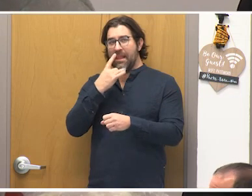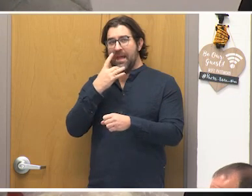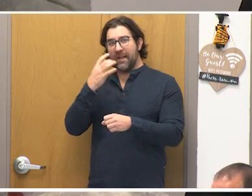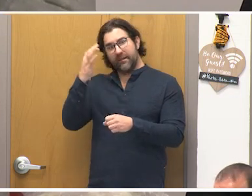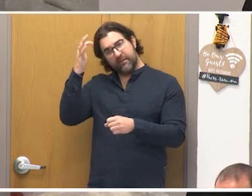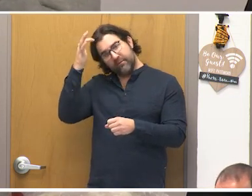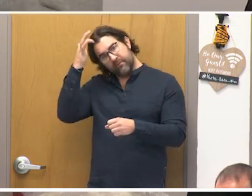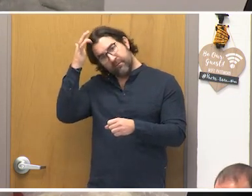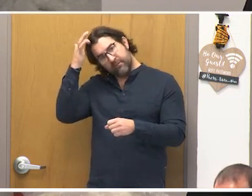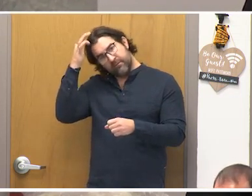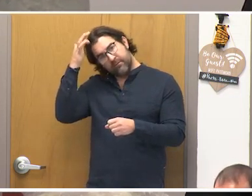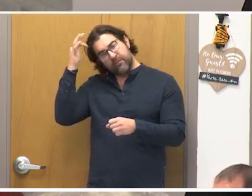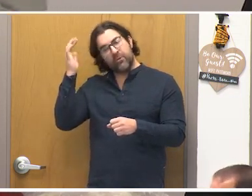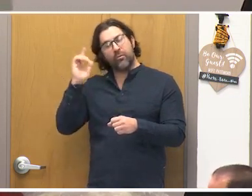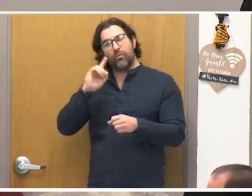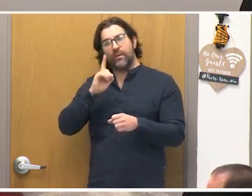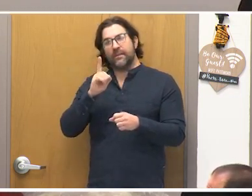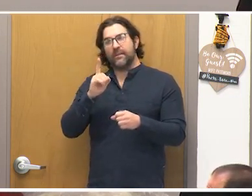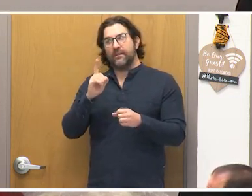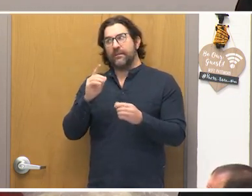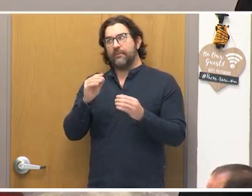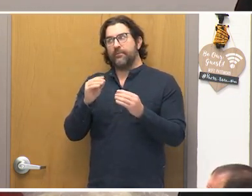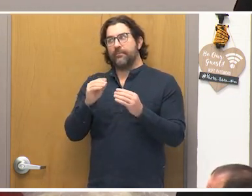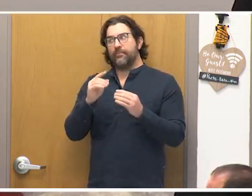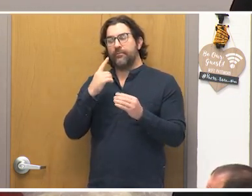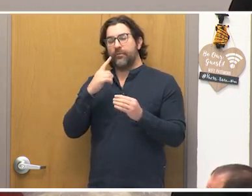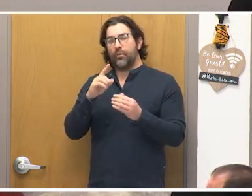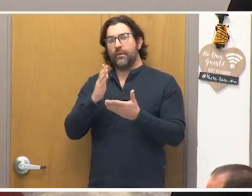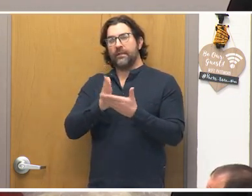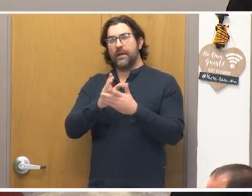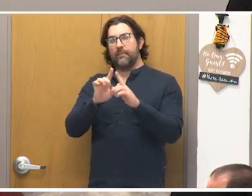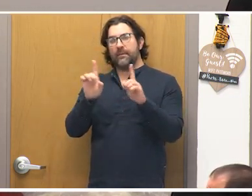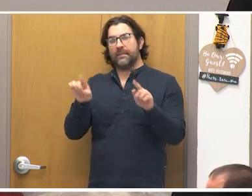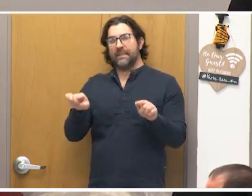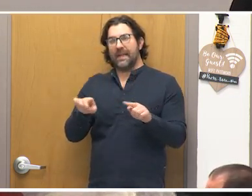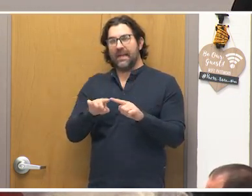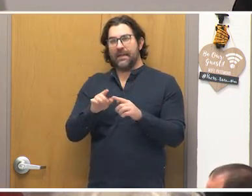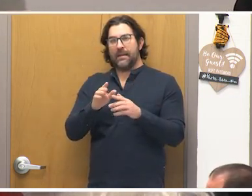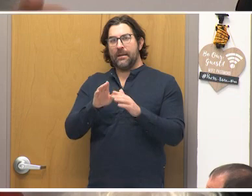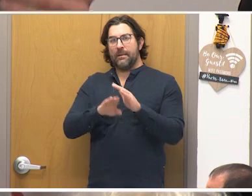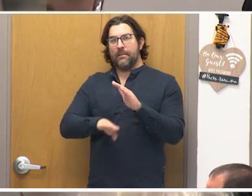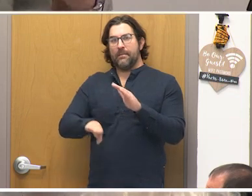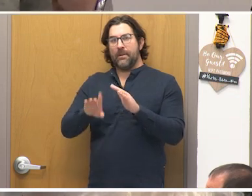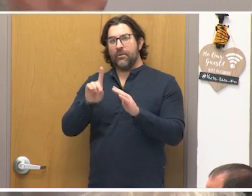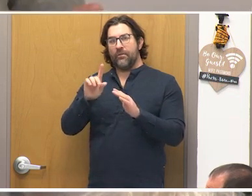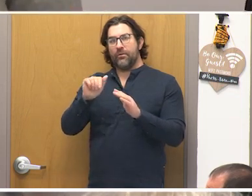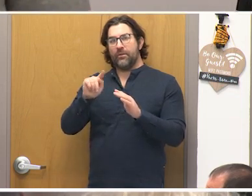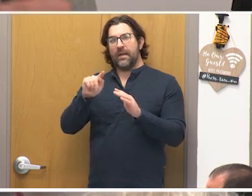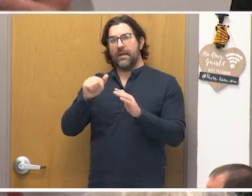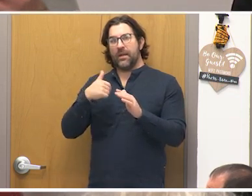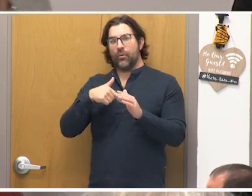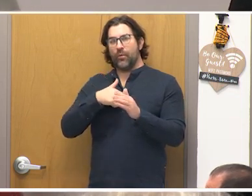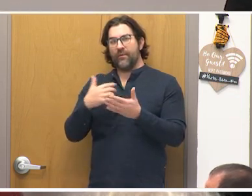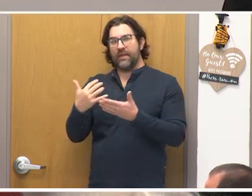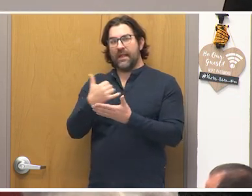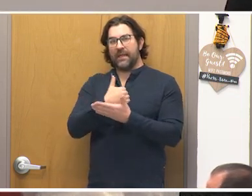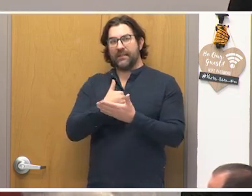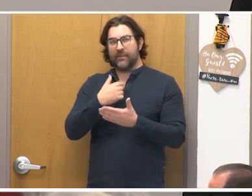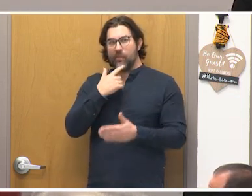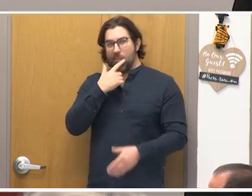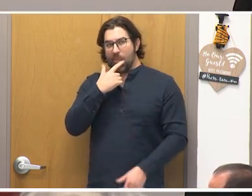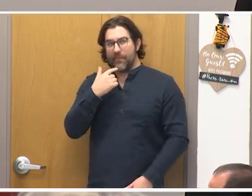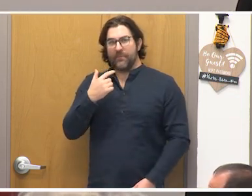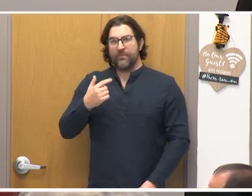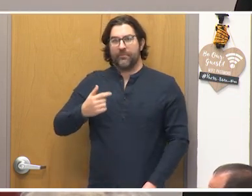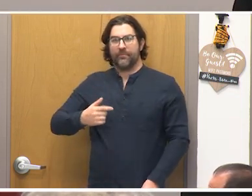and is really more right-sized for a stop sign based off of the data that we have, that we've